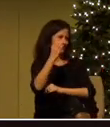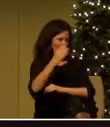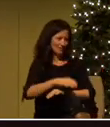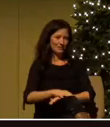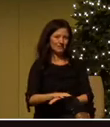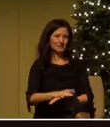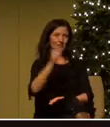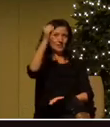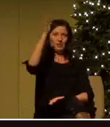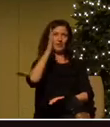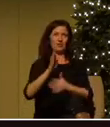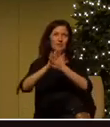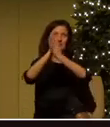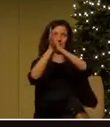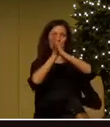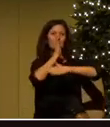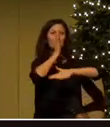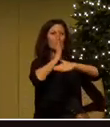God humbling Himself.